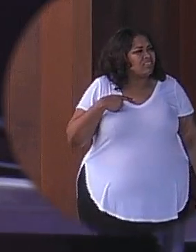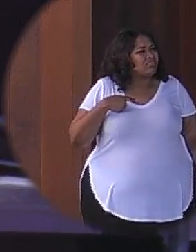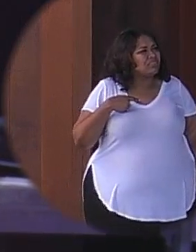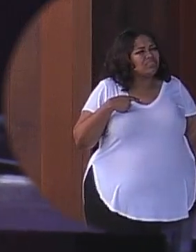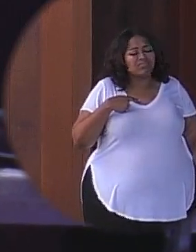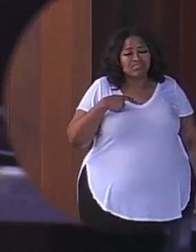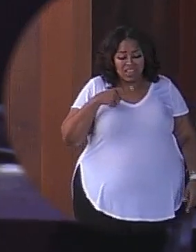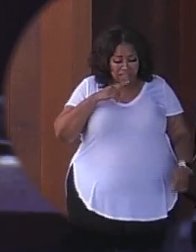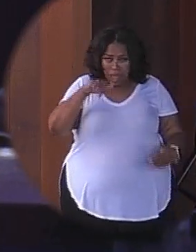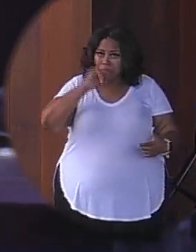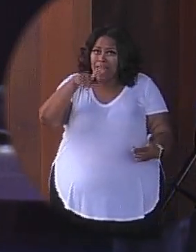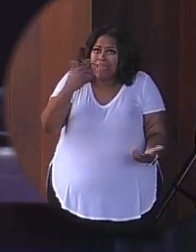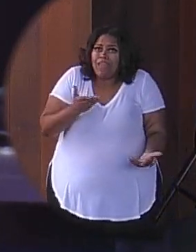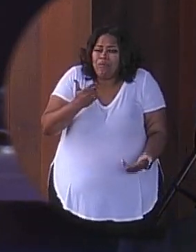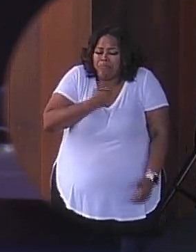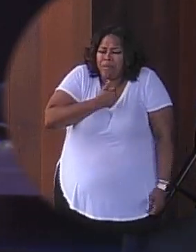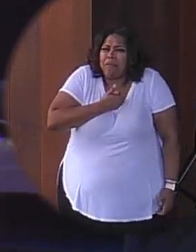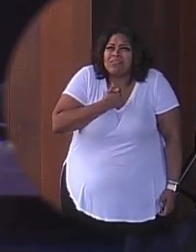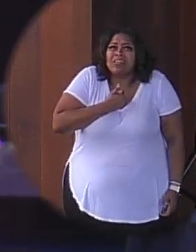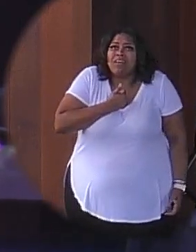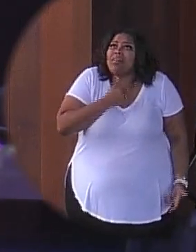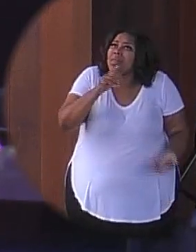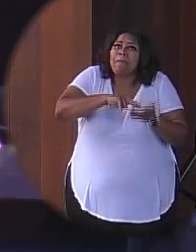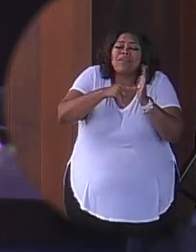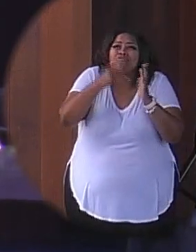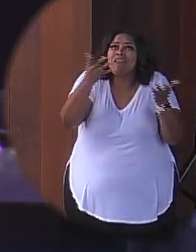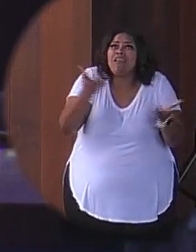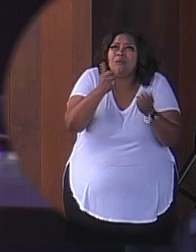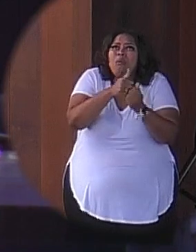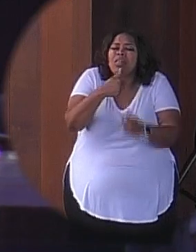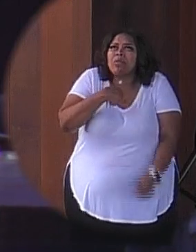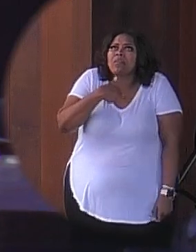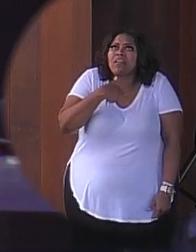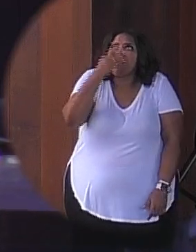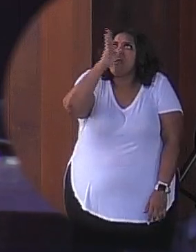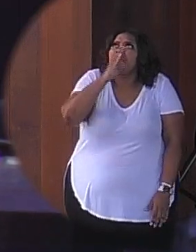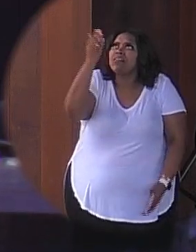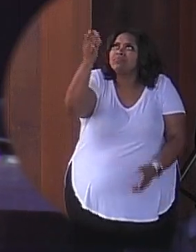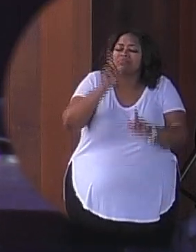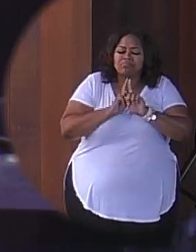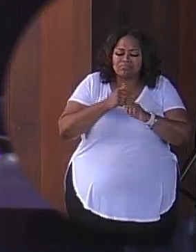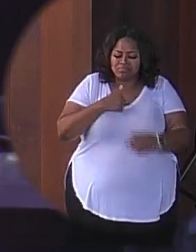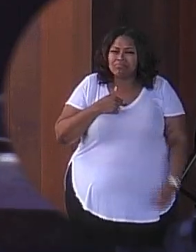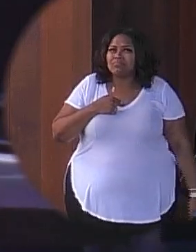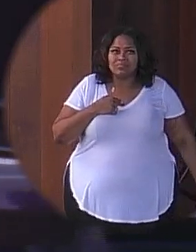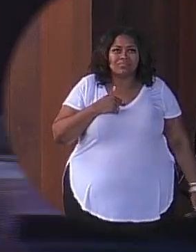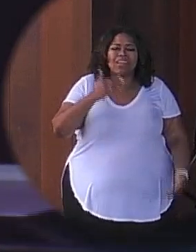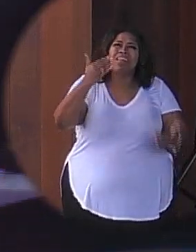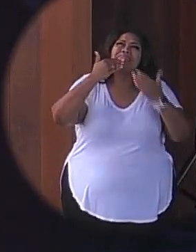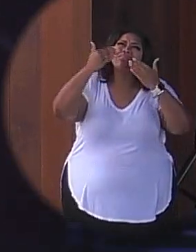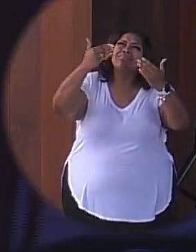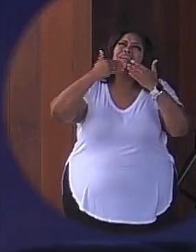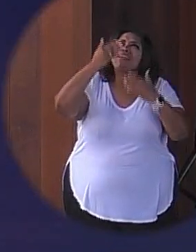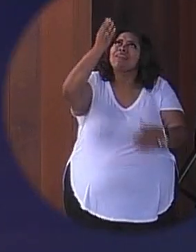The fact that I'm not here alone is a sign that you're with me. Thank you,